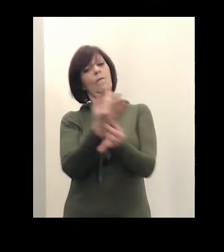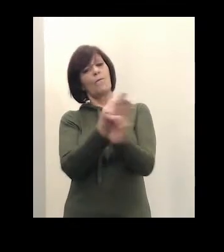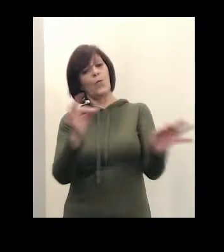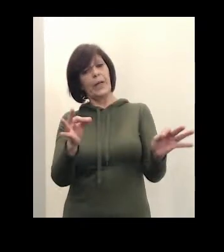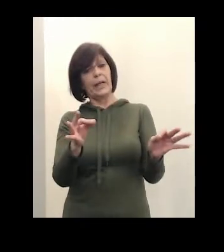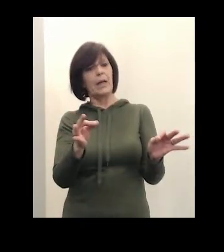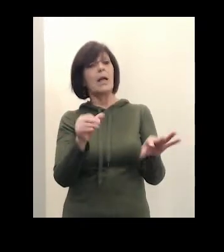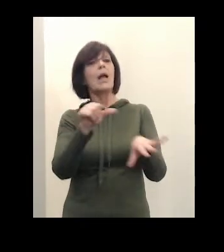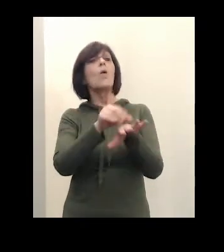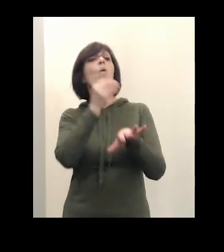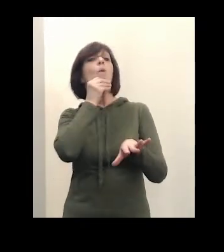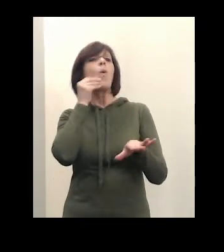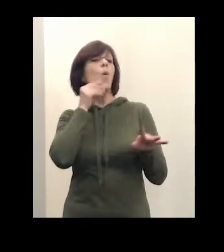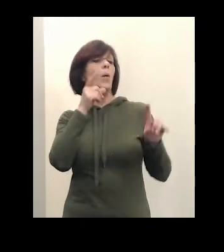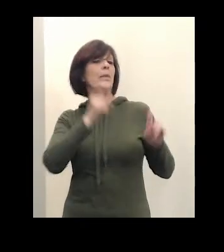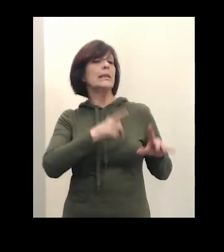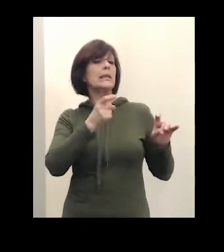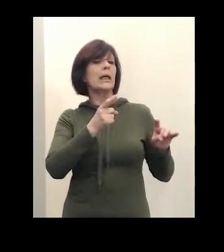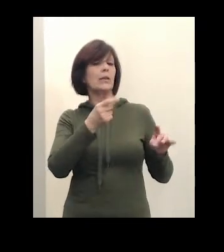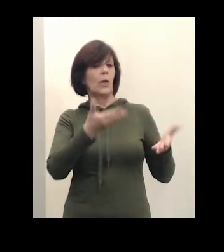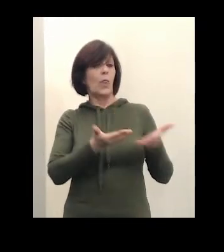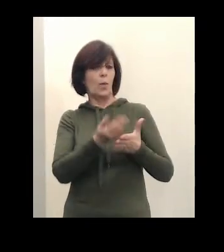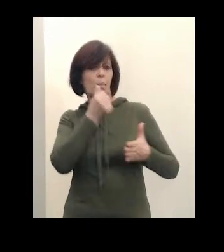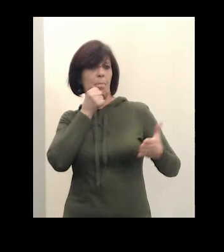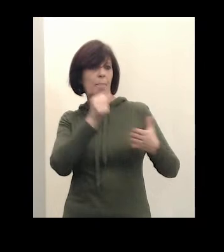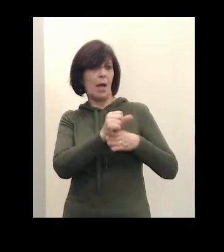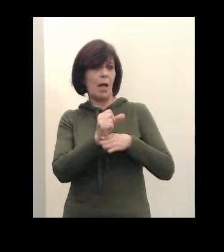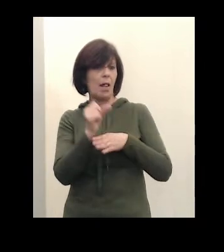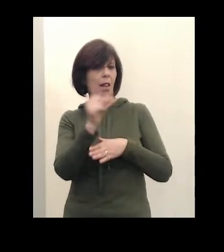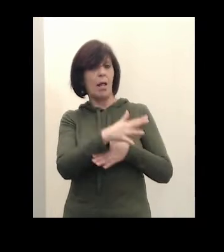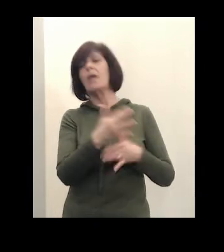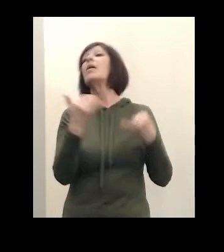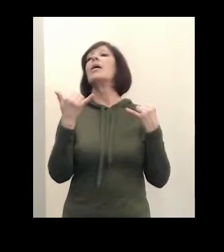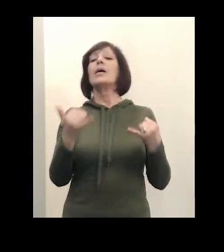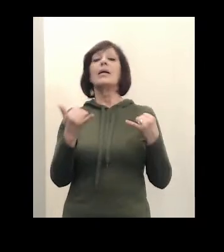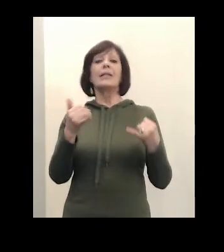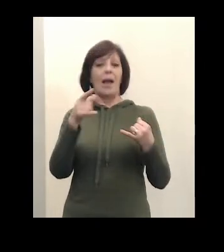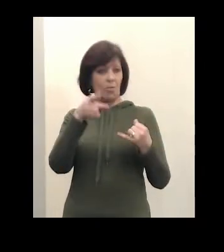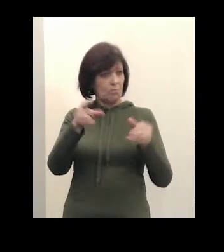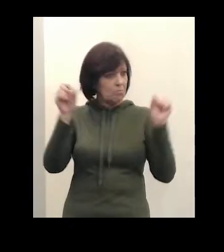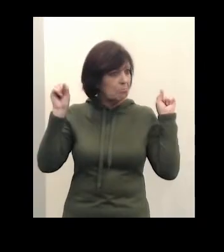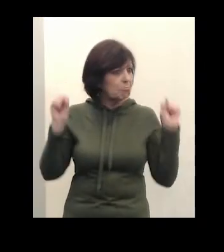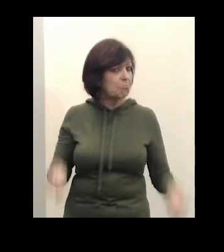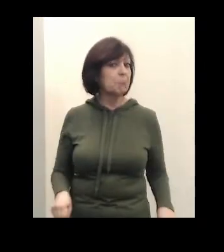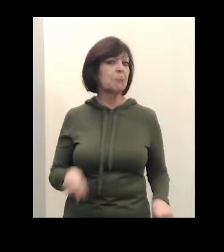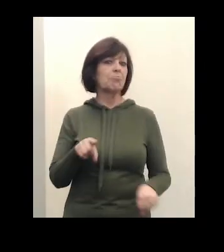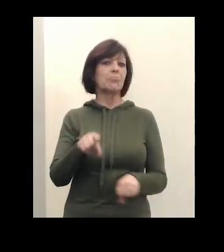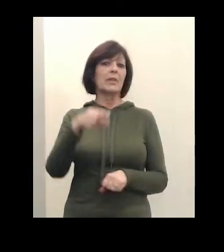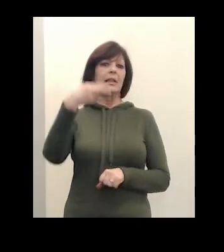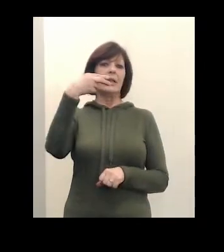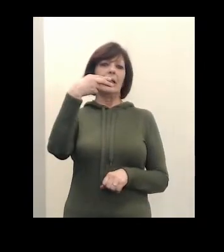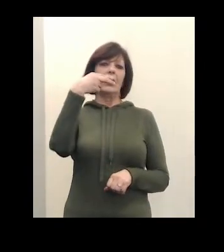home tests through the mail. And now that site is live at